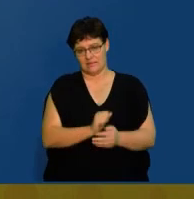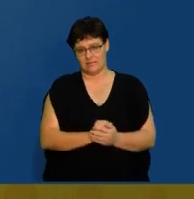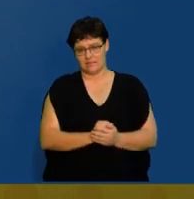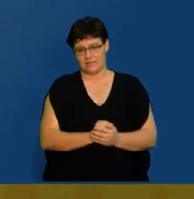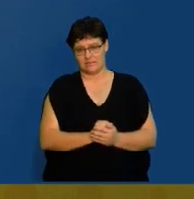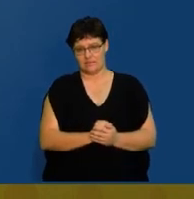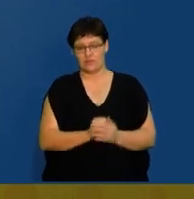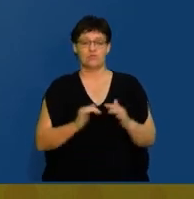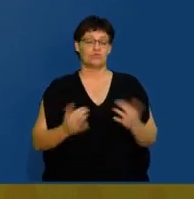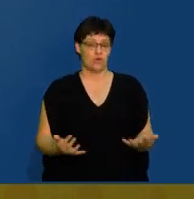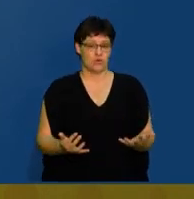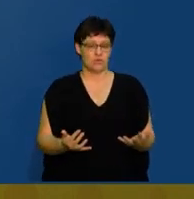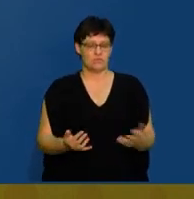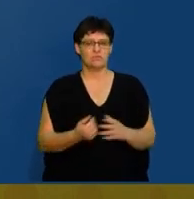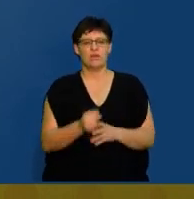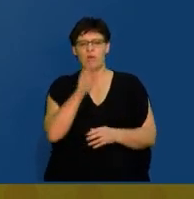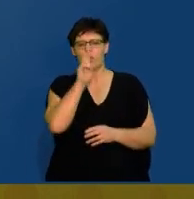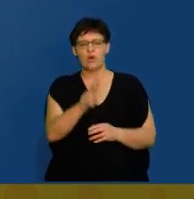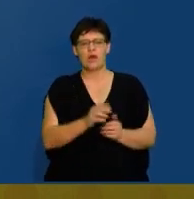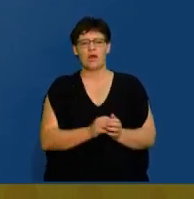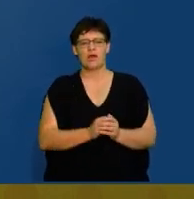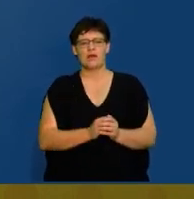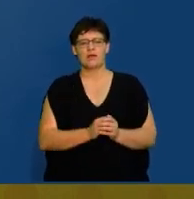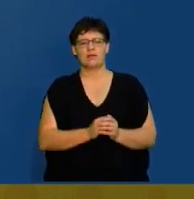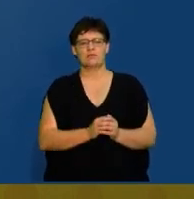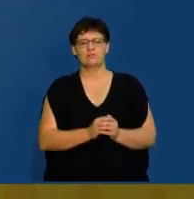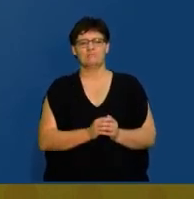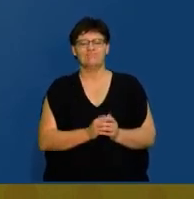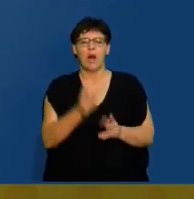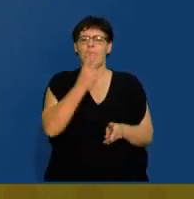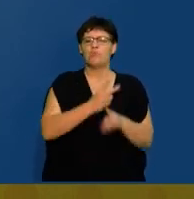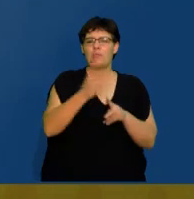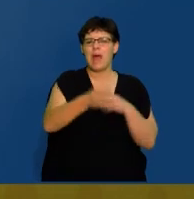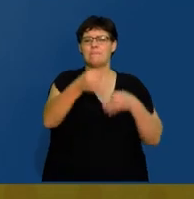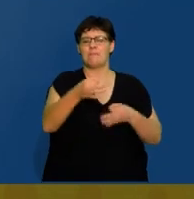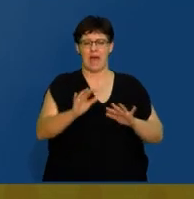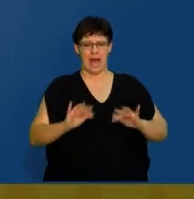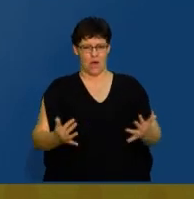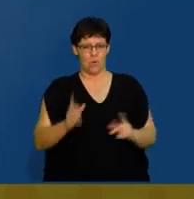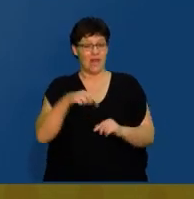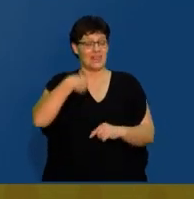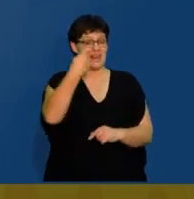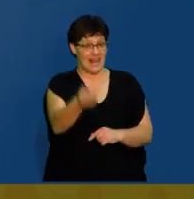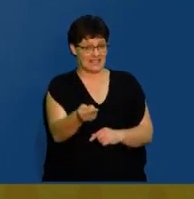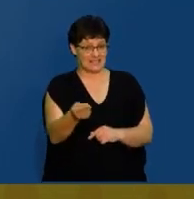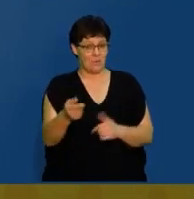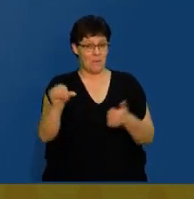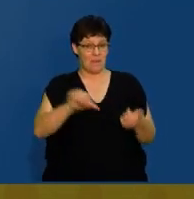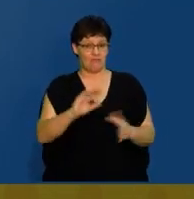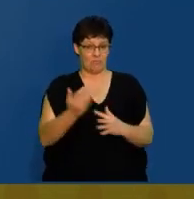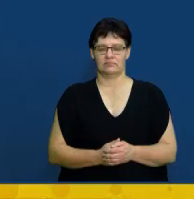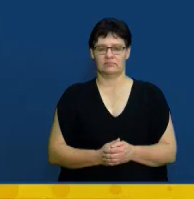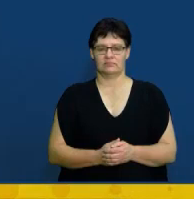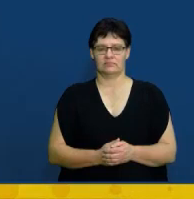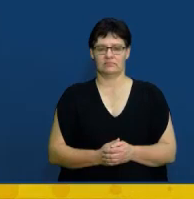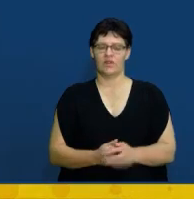guys, let's look at how we get into preparing for this paper in the next segment. Luni, over to